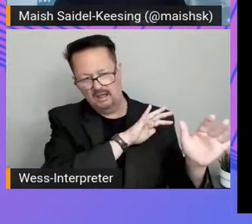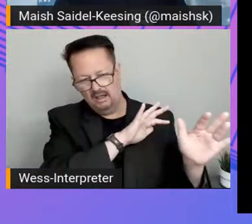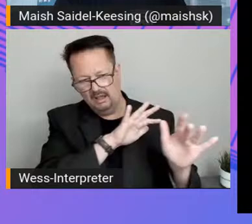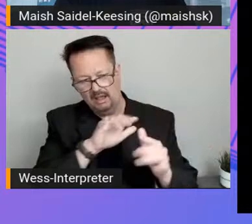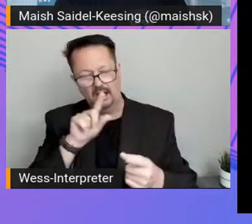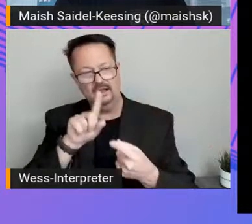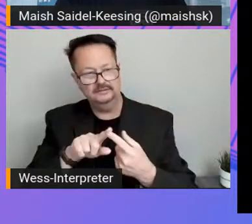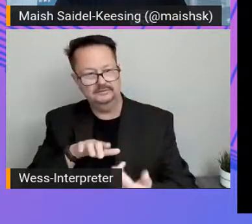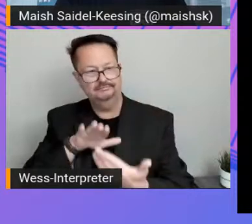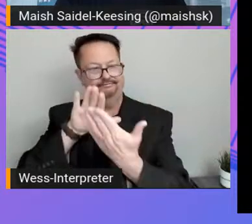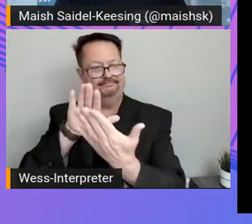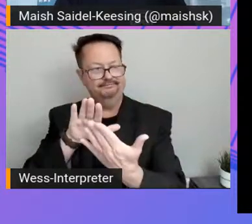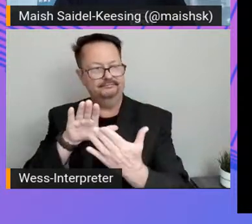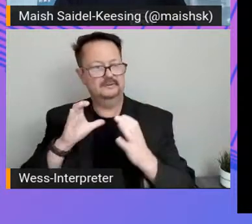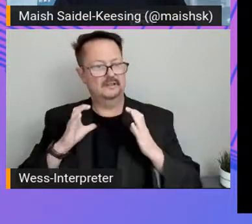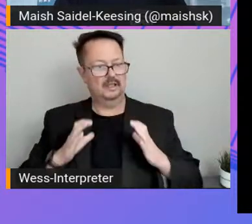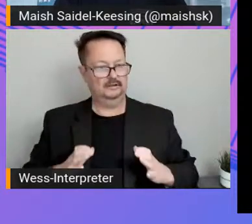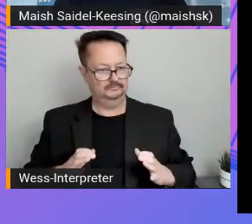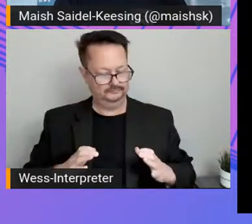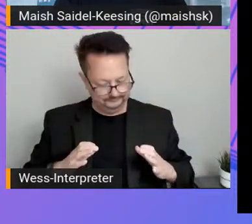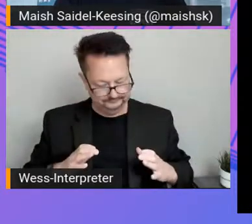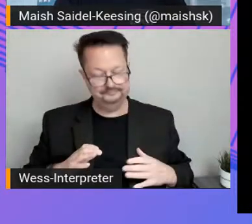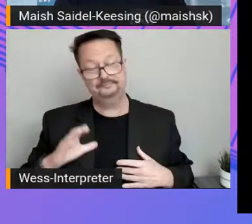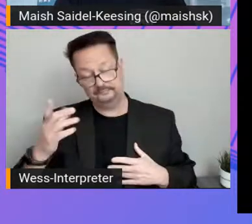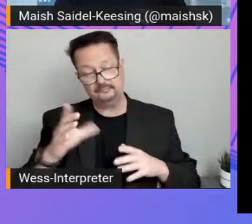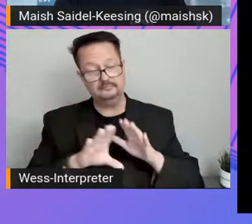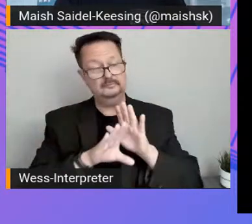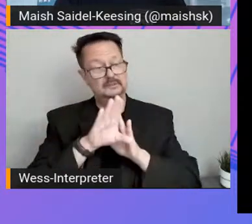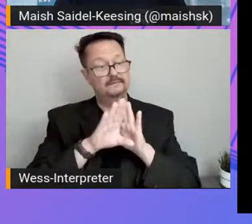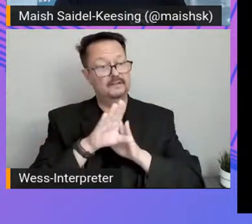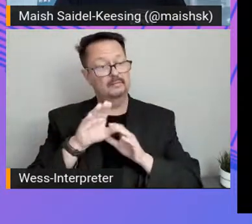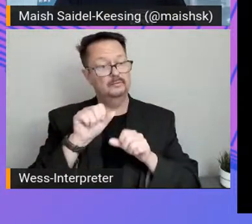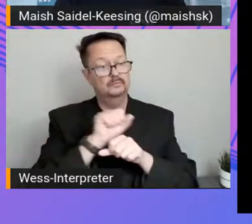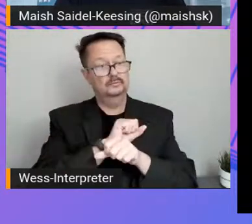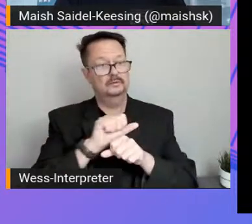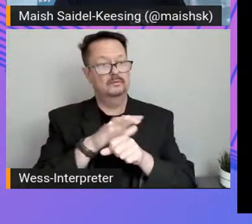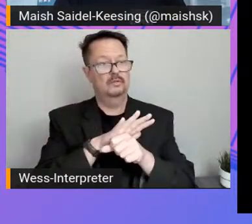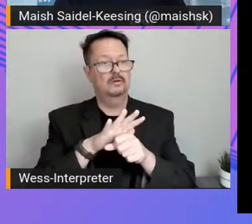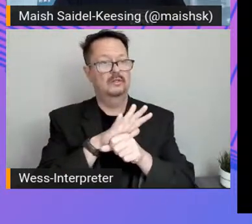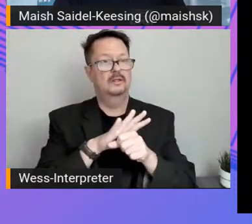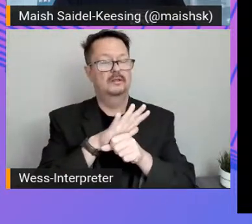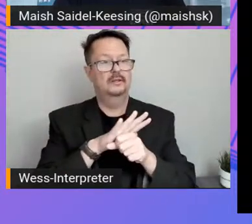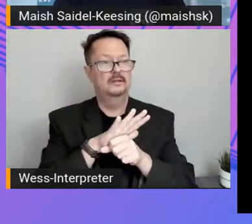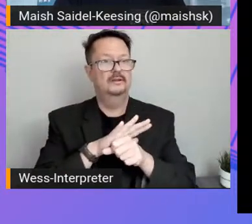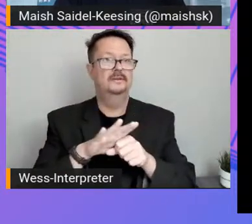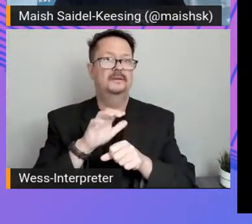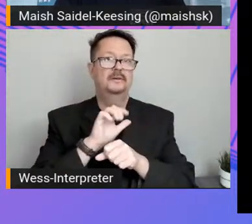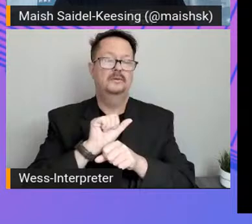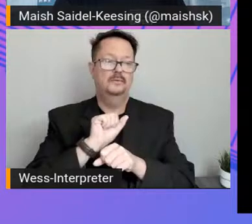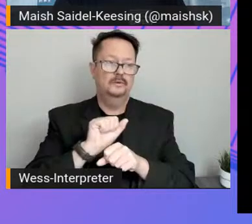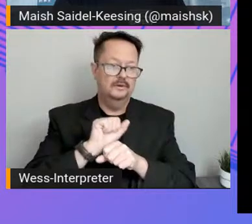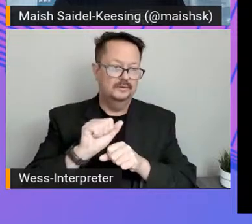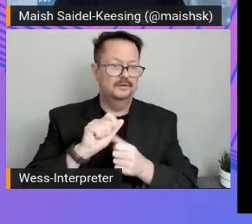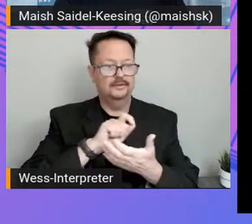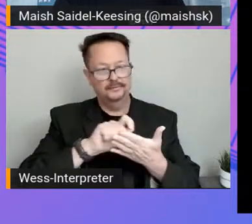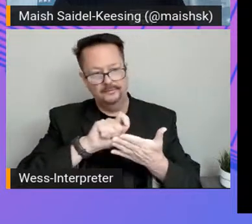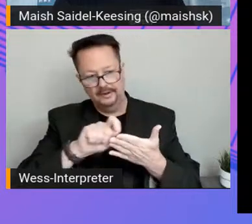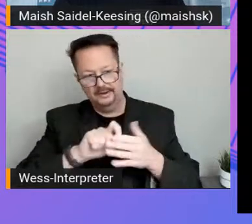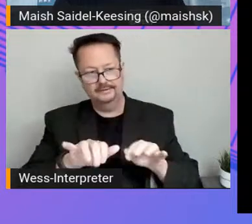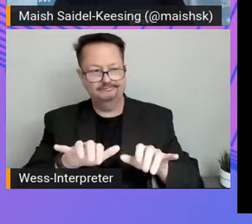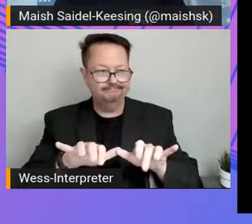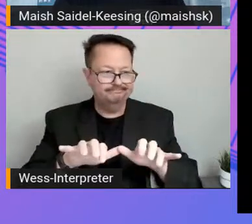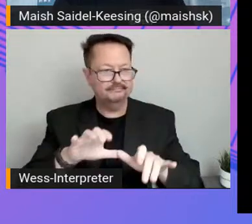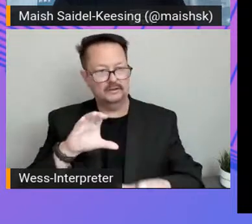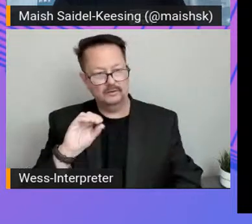question. So when developers are working locally, so they're working on they're writing code on their local